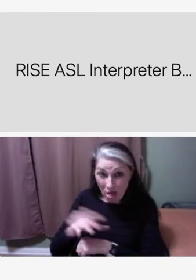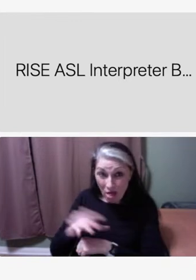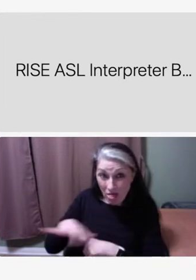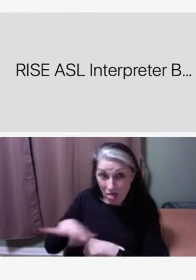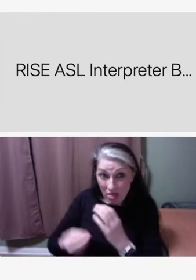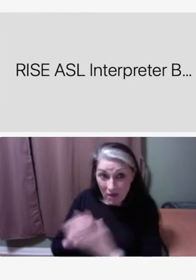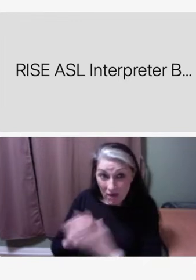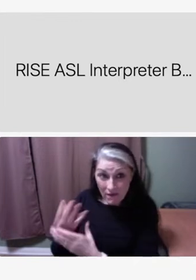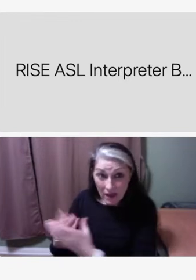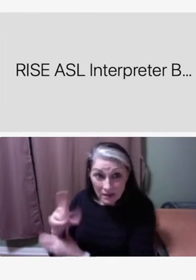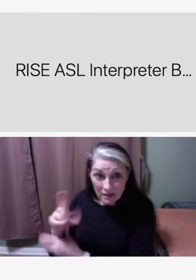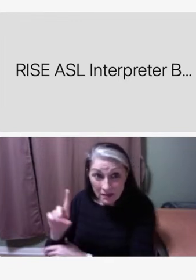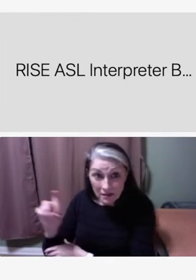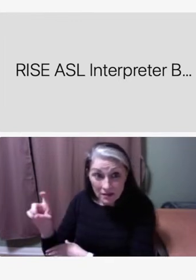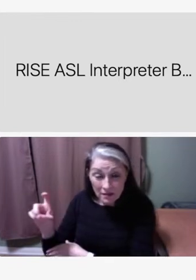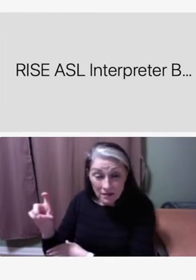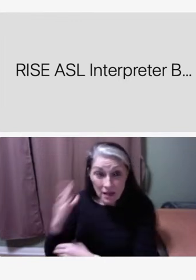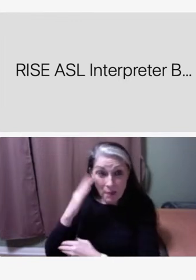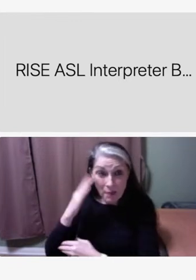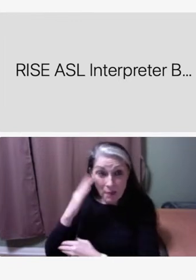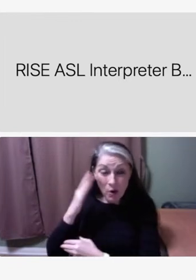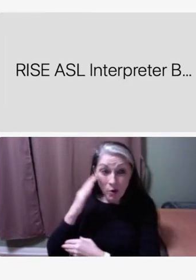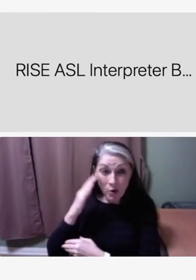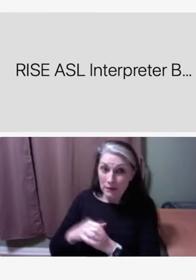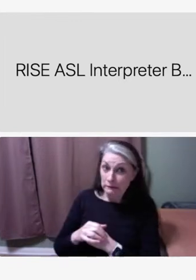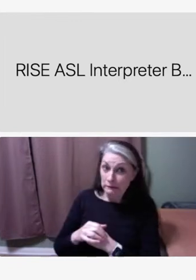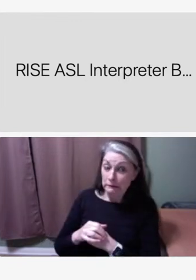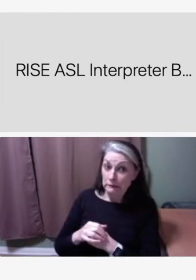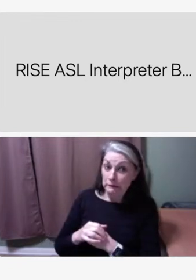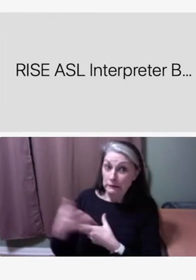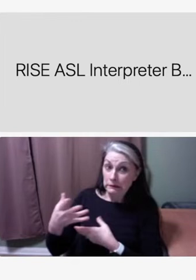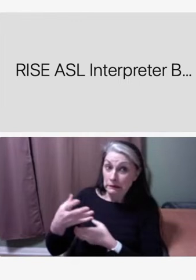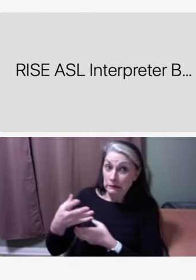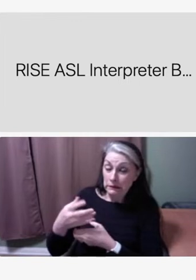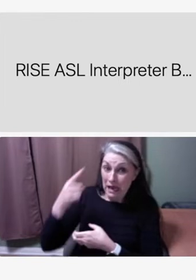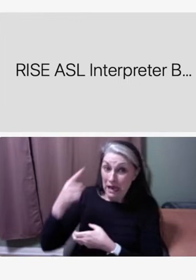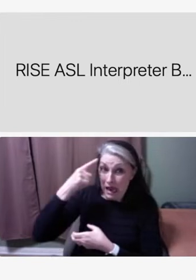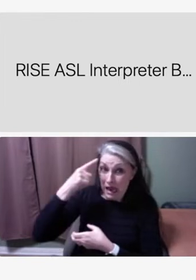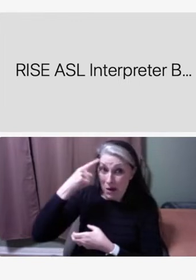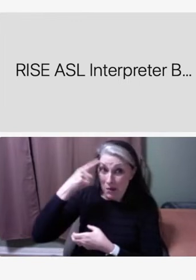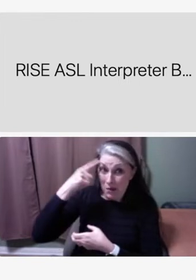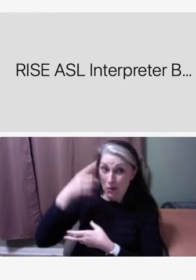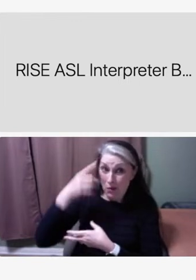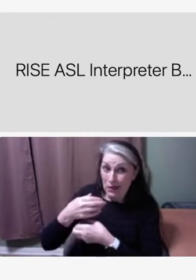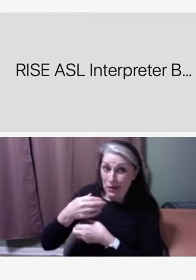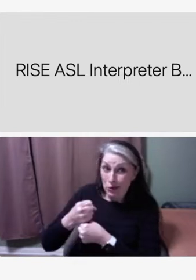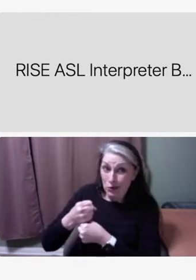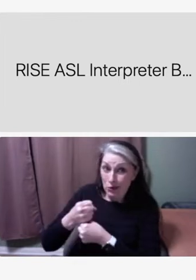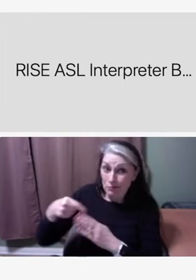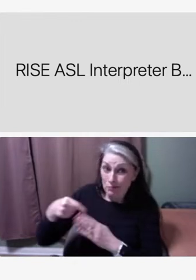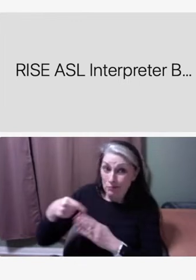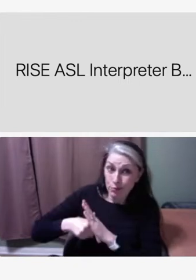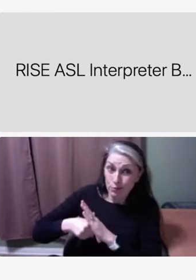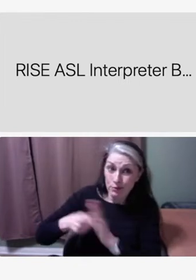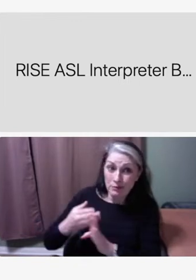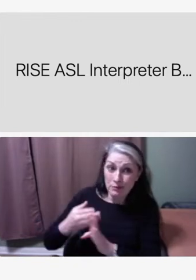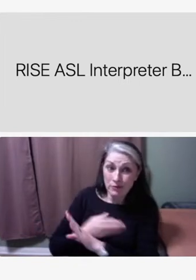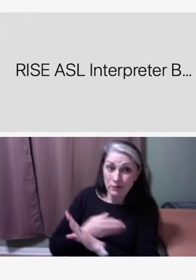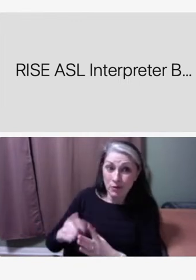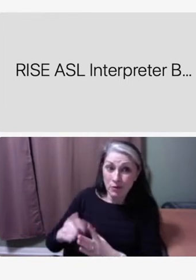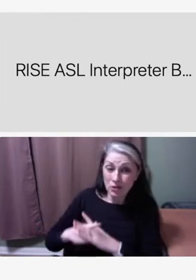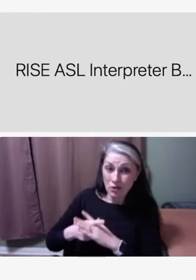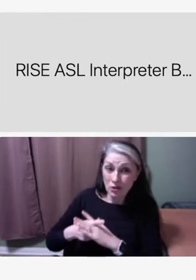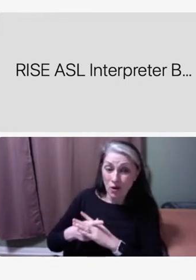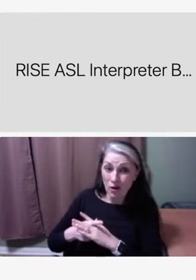our brain trusts here are thinking that deep into before we start, you know, moving in that direction,